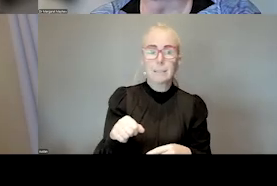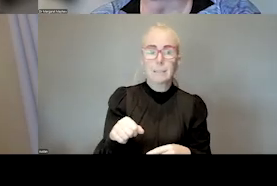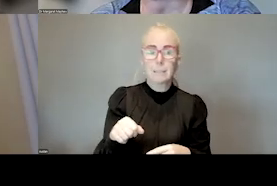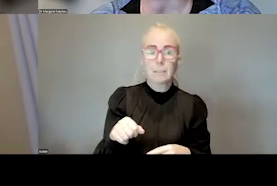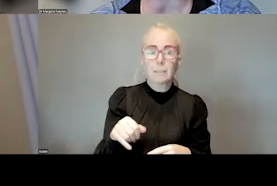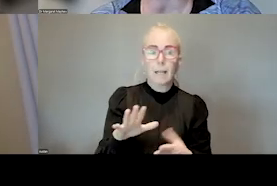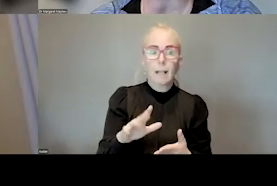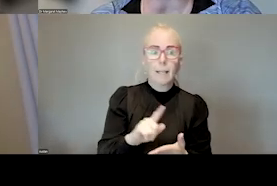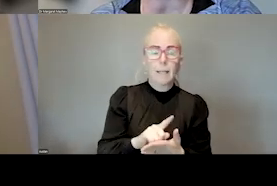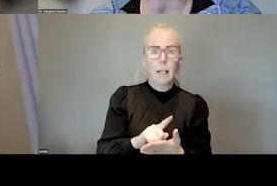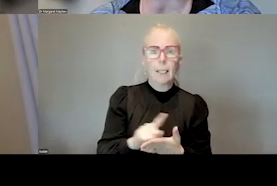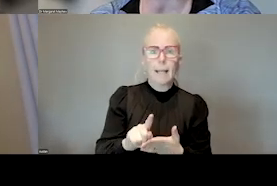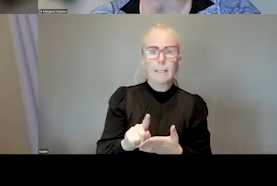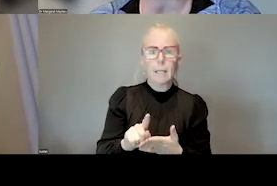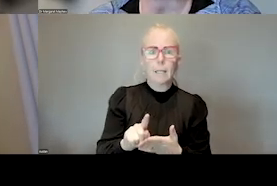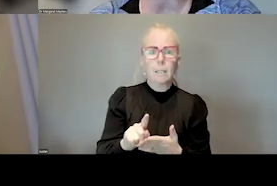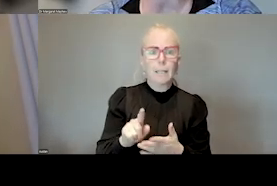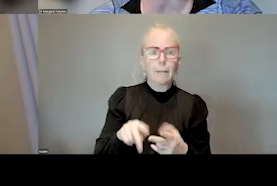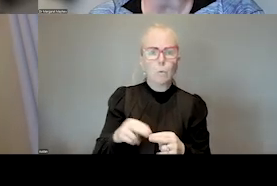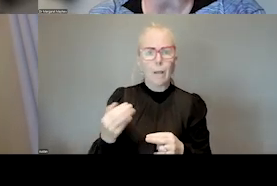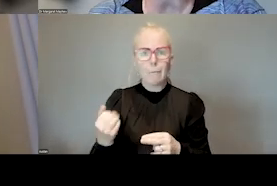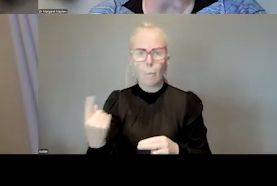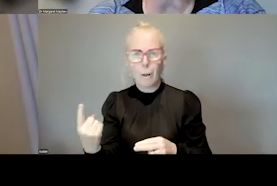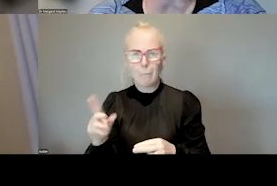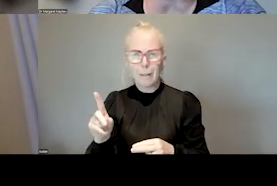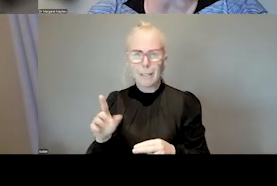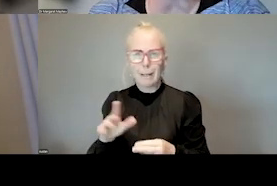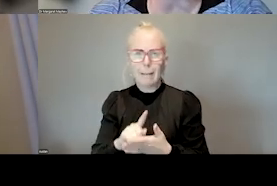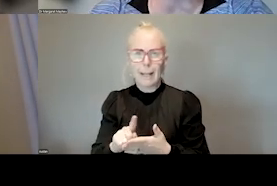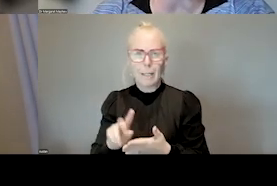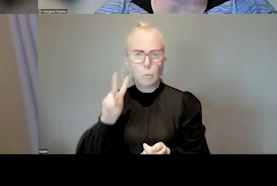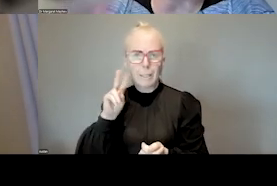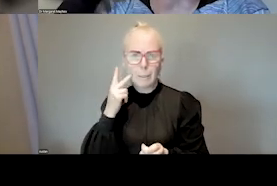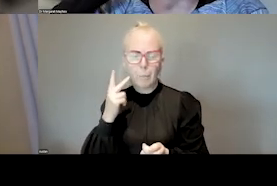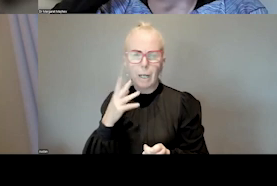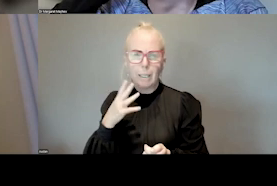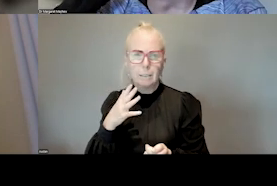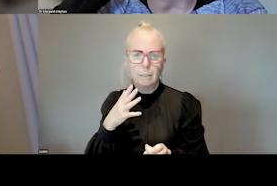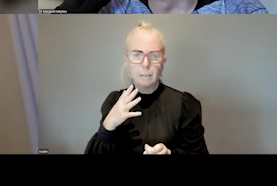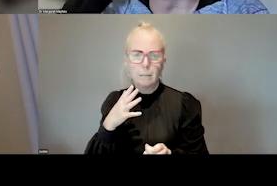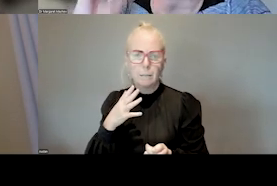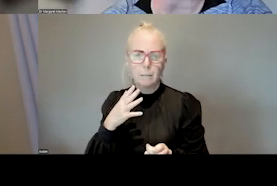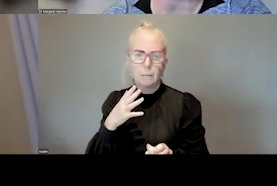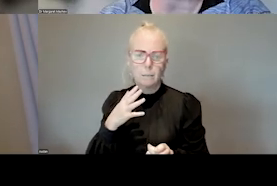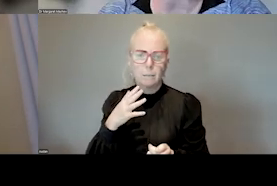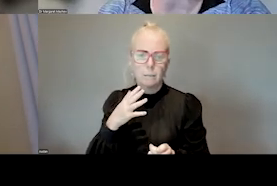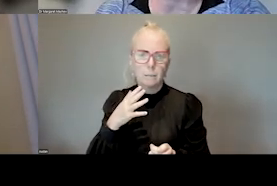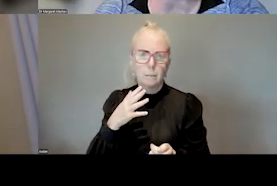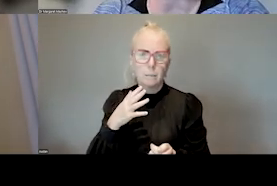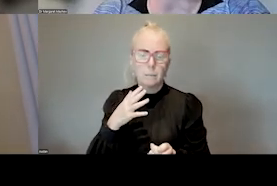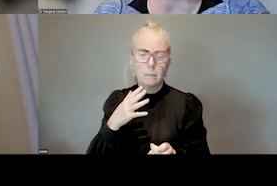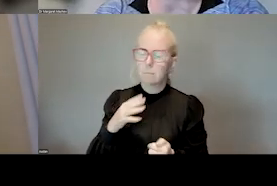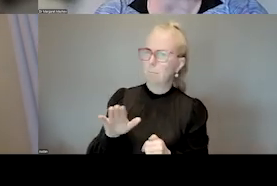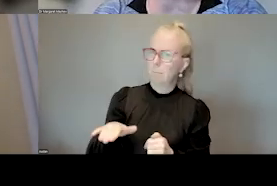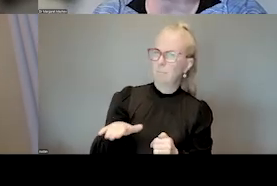actually would like to be administered, we can work that out for you. So Changing it. So I'm just going to check. So I used the word auspicer before. I